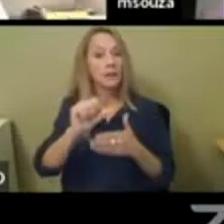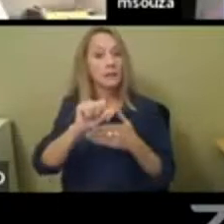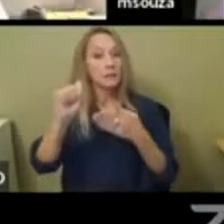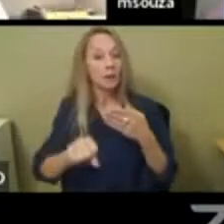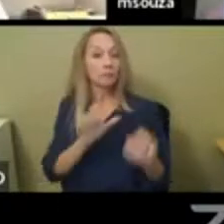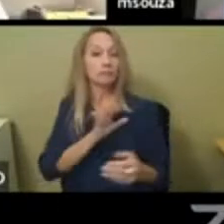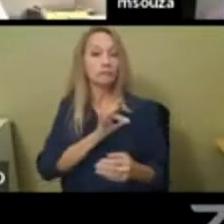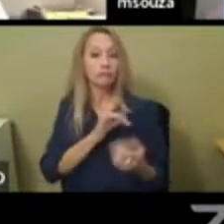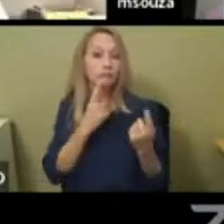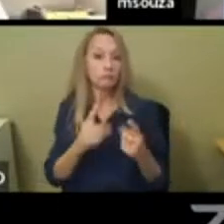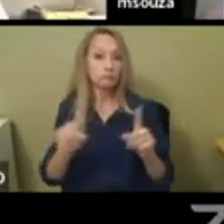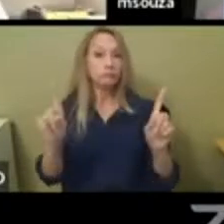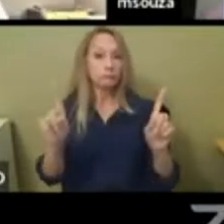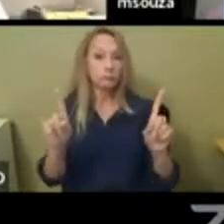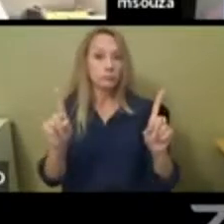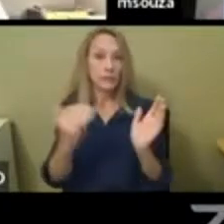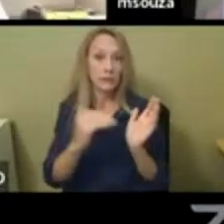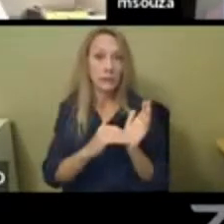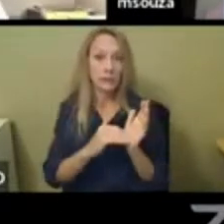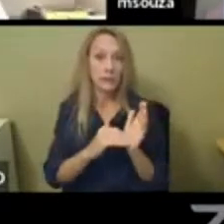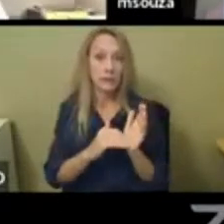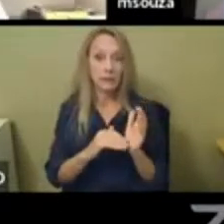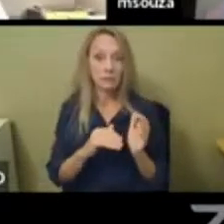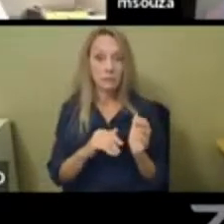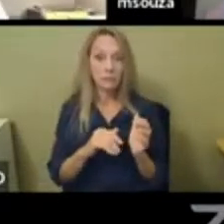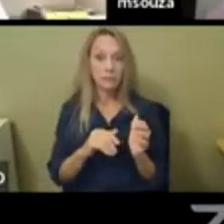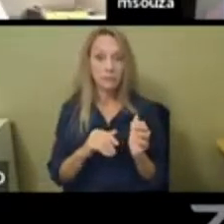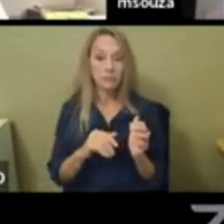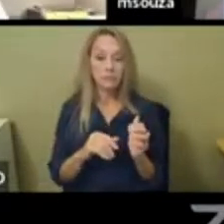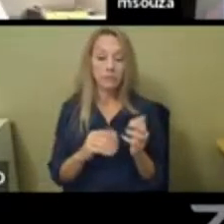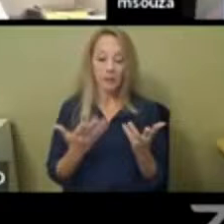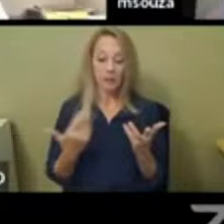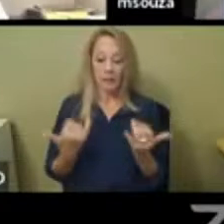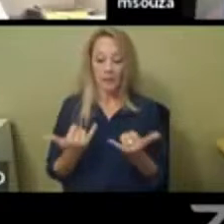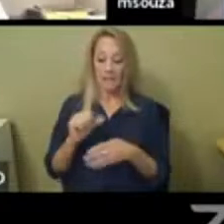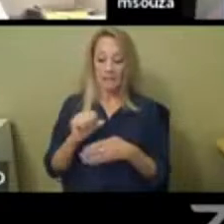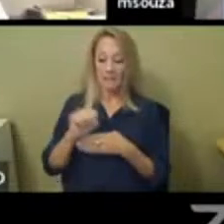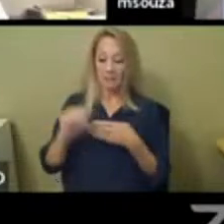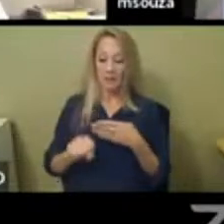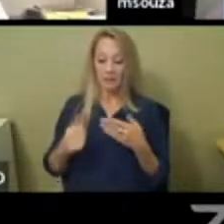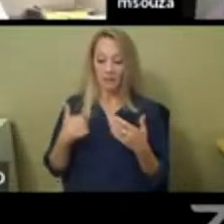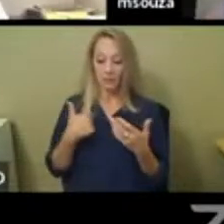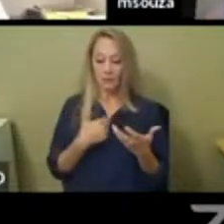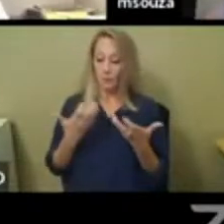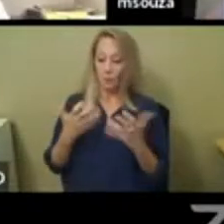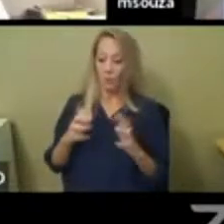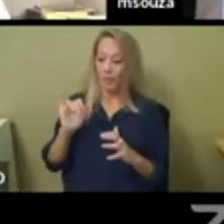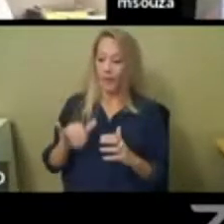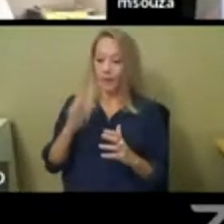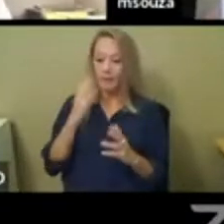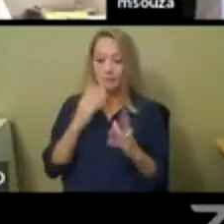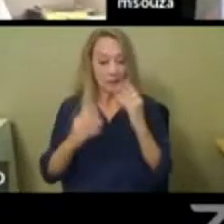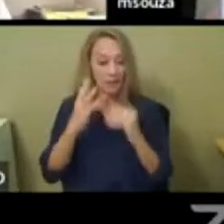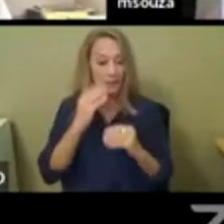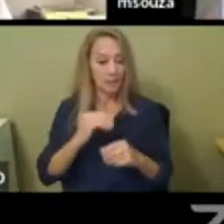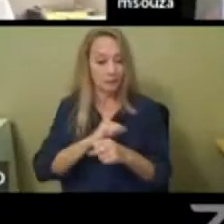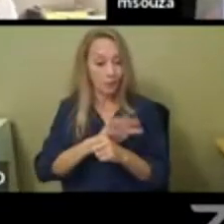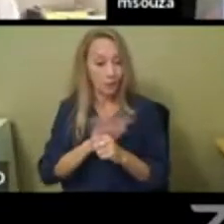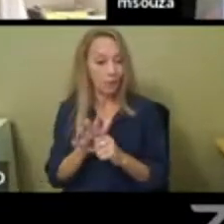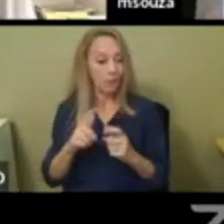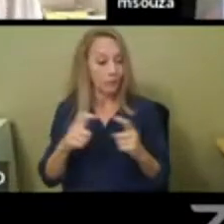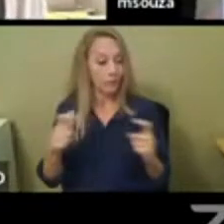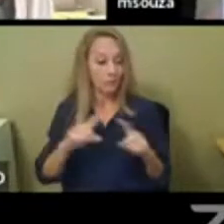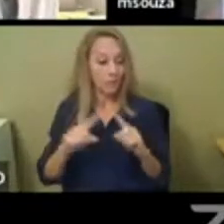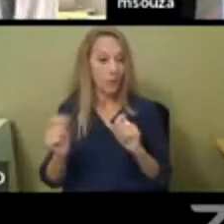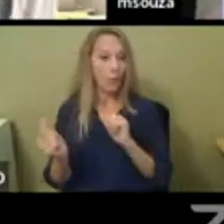successful. It's not the semester anybody wanted, but none of us are living the lives that we wanted right now. So I'm